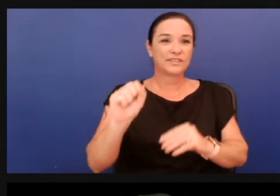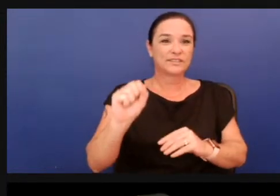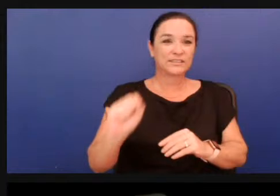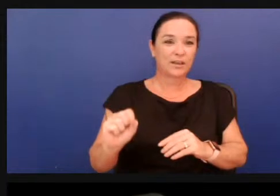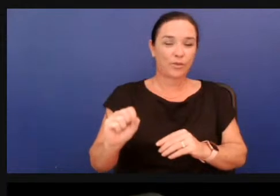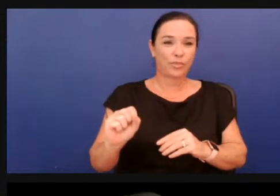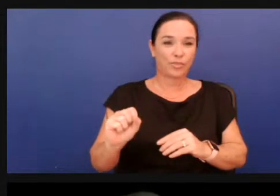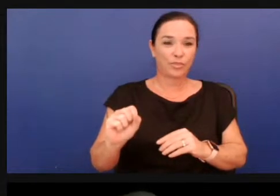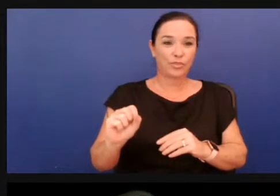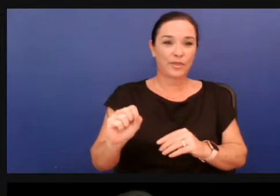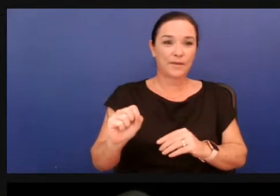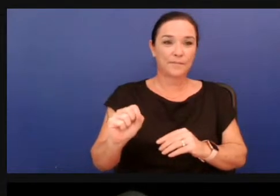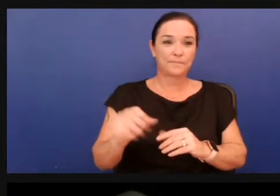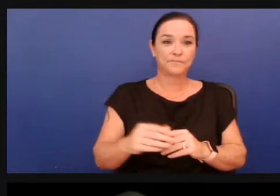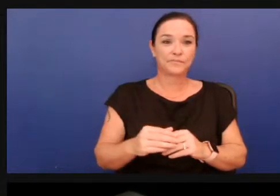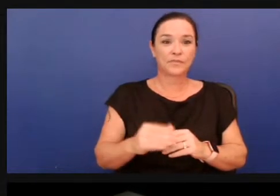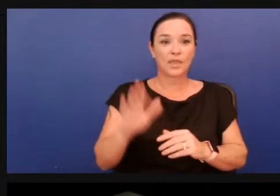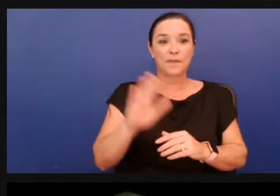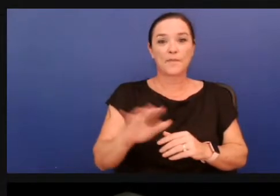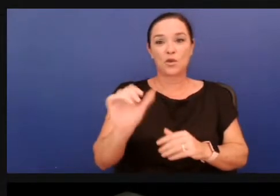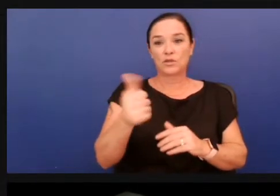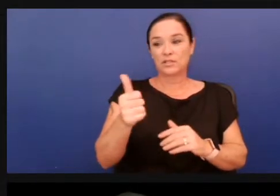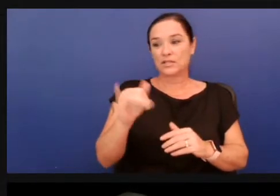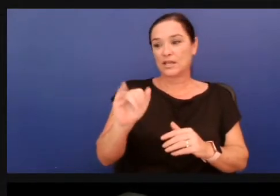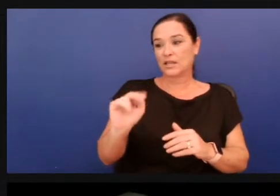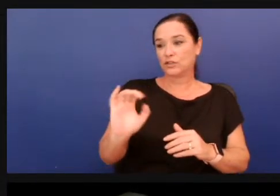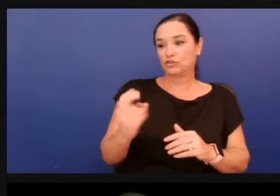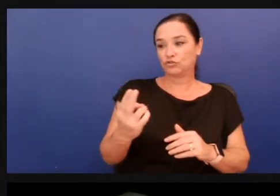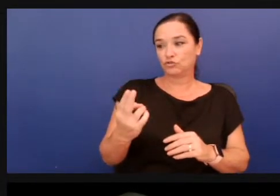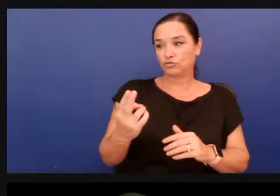And what's that? About 10 inches.